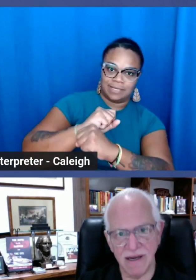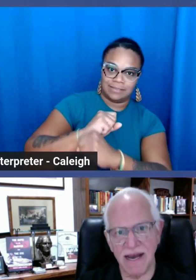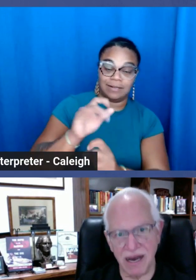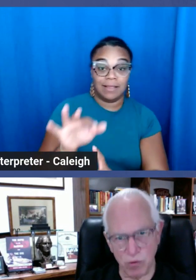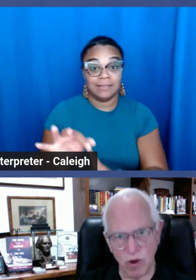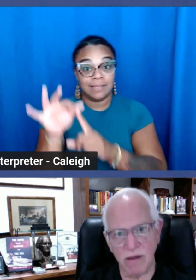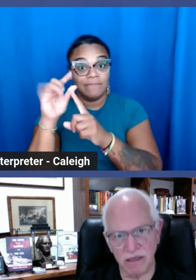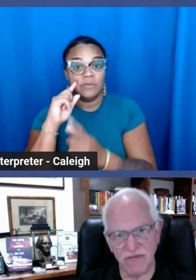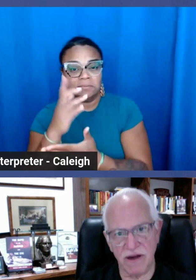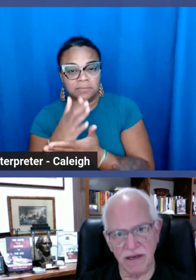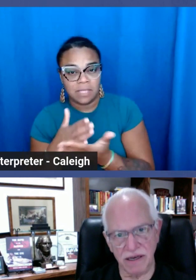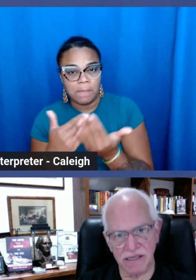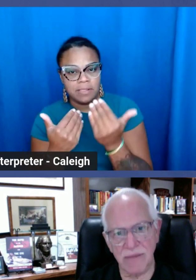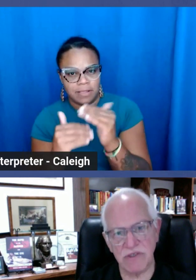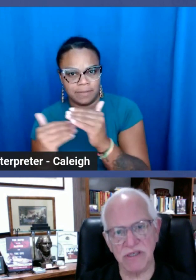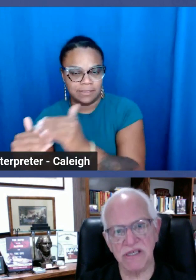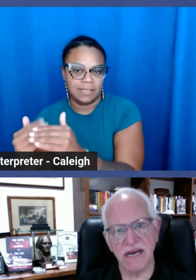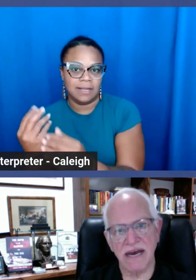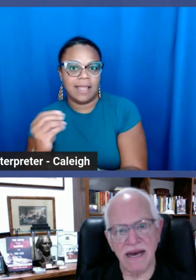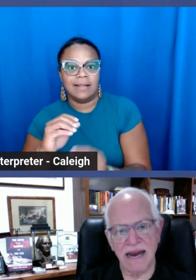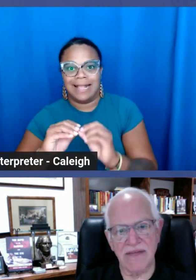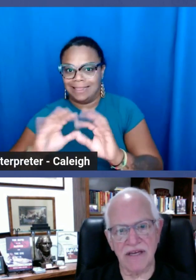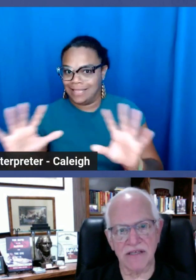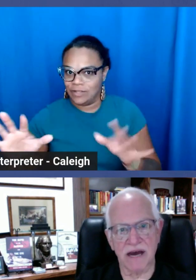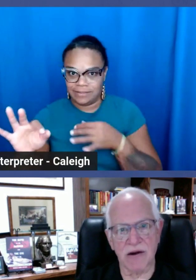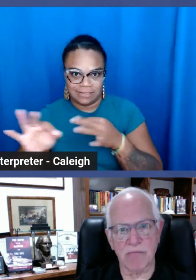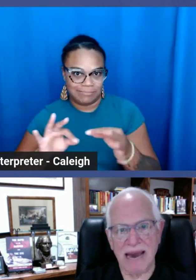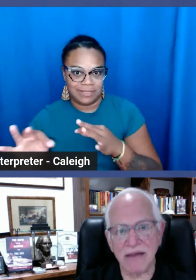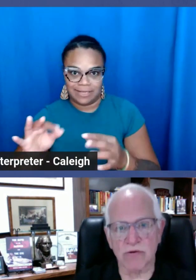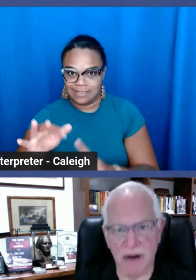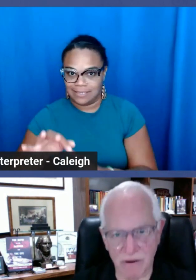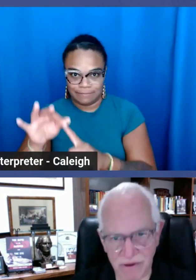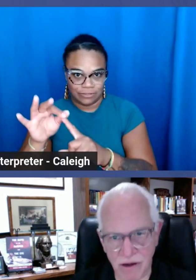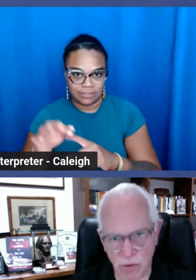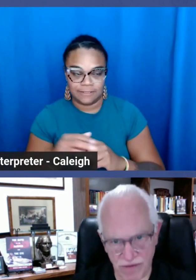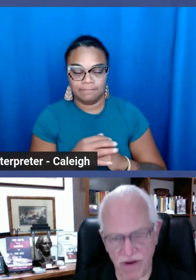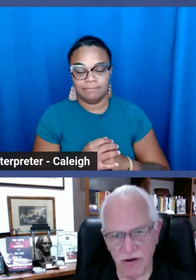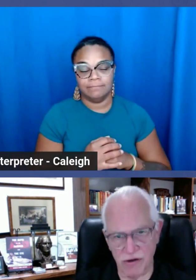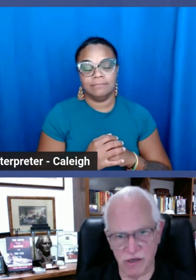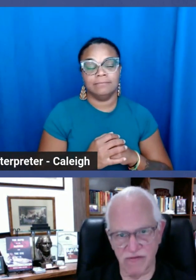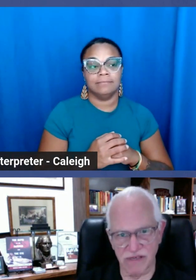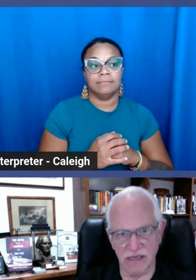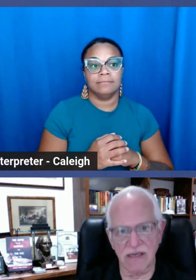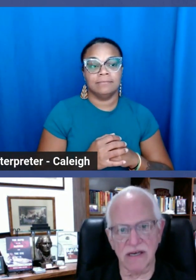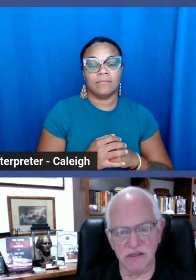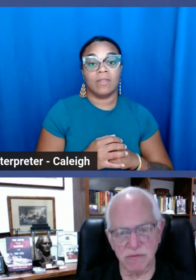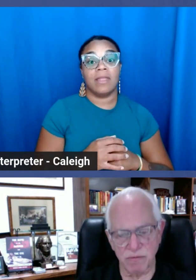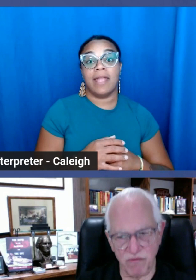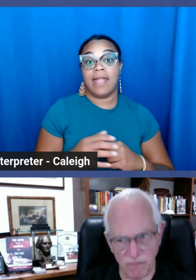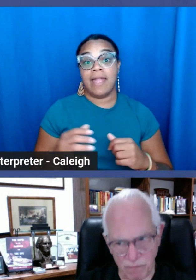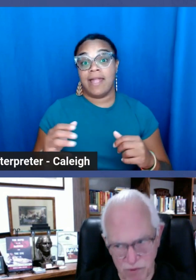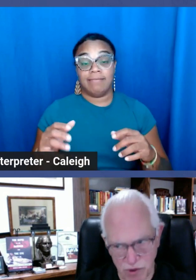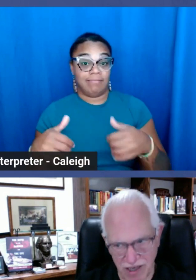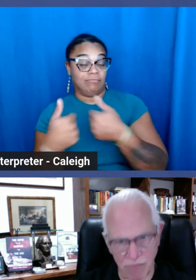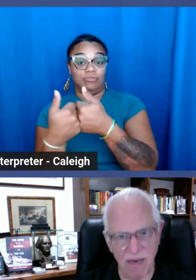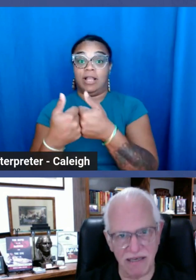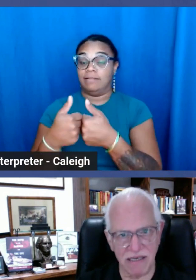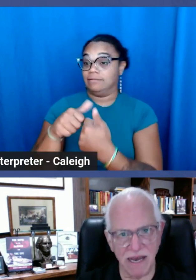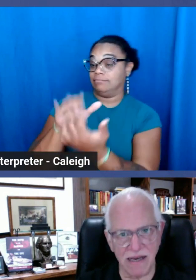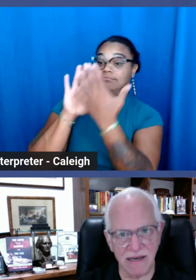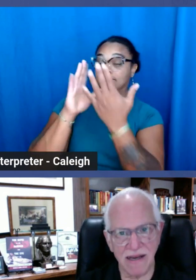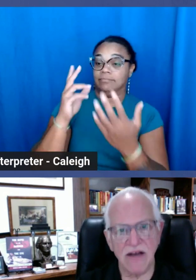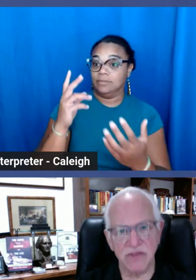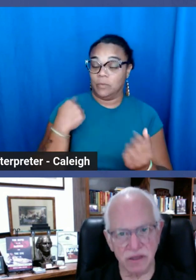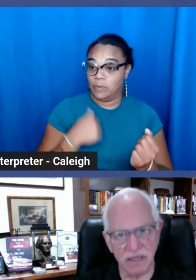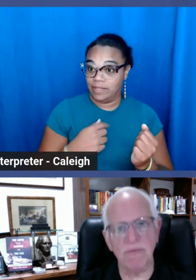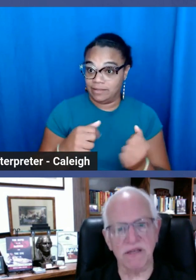limited and well-defined exceptions. And the entire battleground that we find ourselves in is trying to